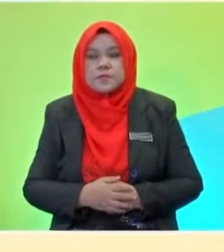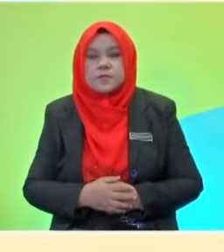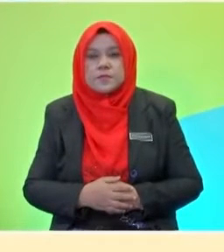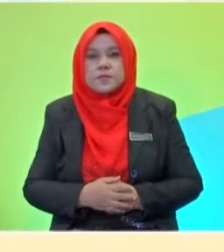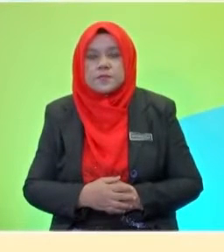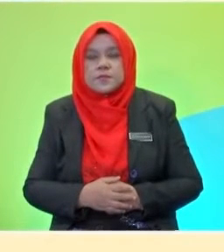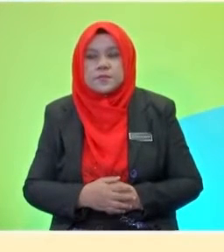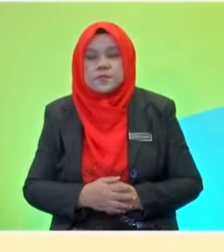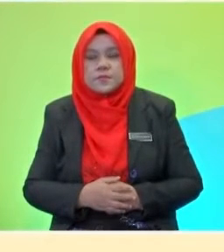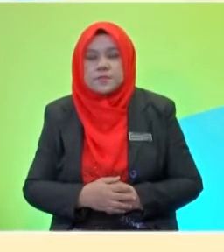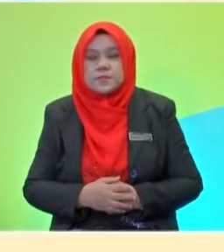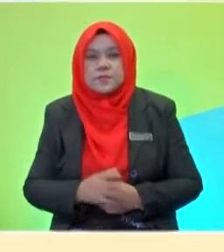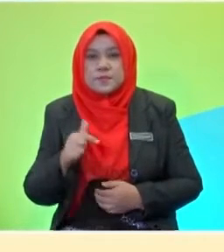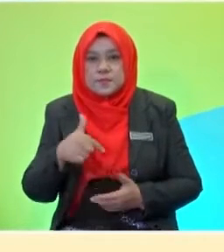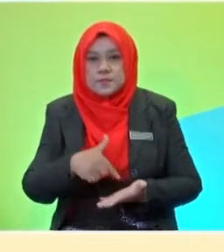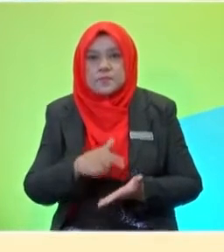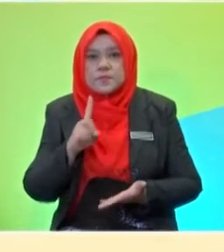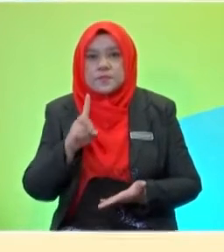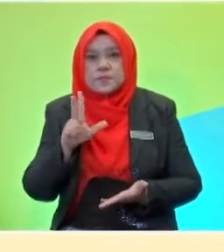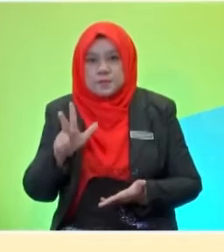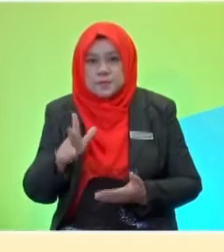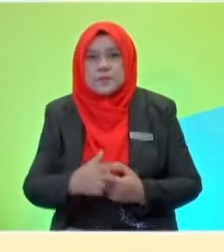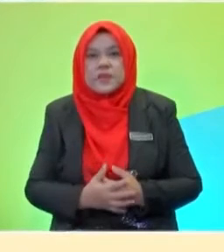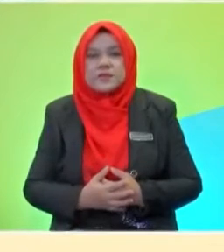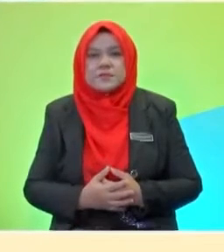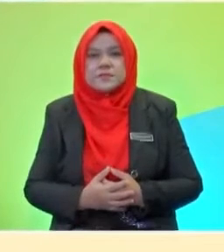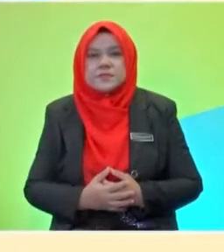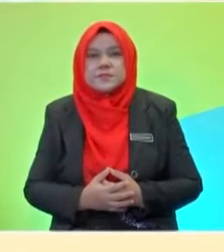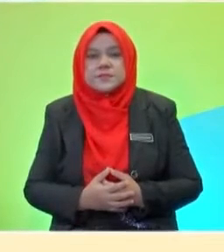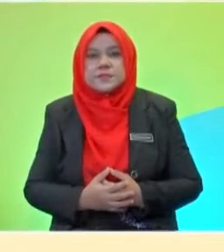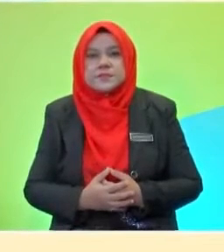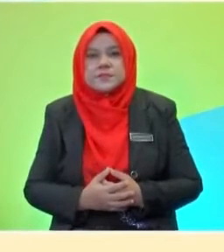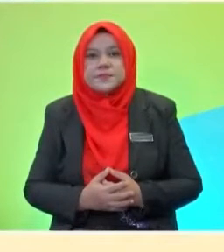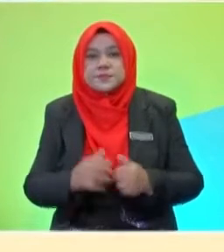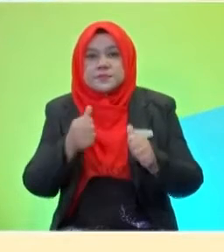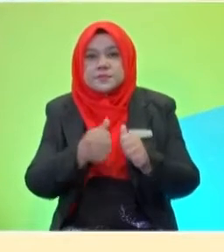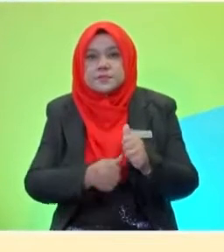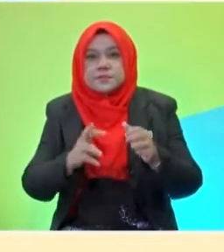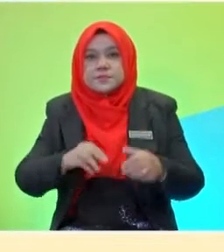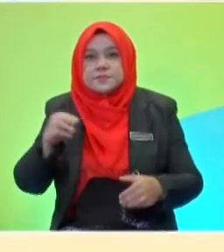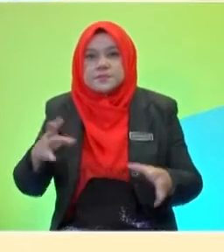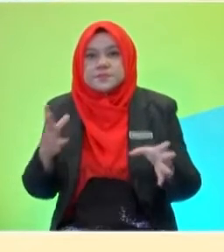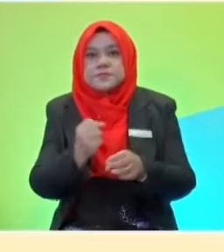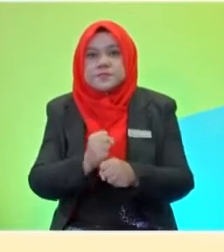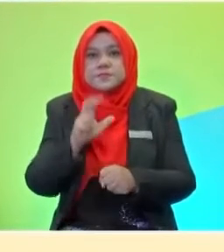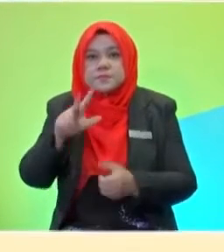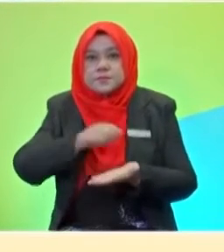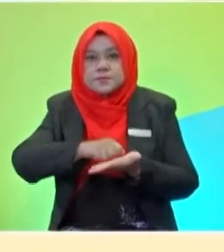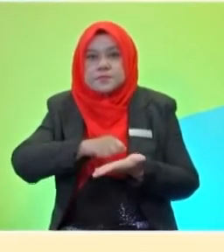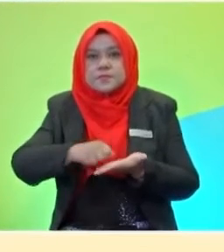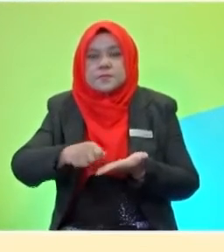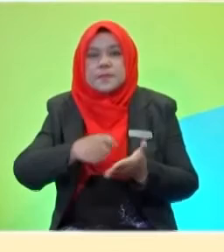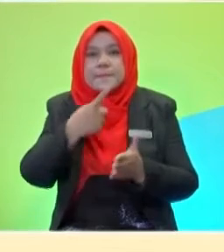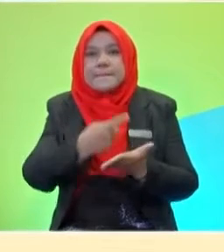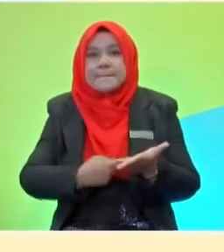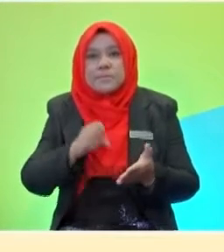Okay. And another 3. Okay. Okay, so now each pupils have get 3 erasers. So what the